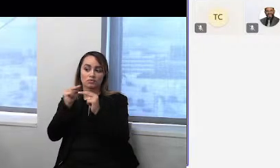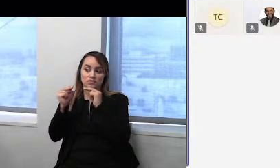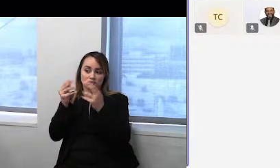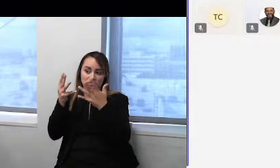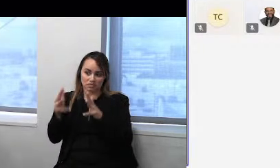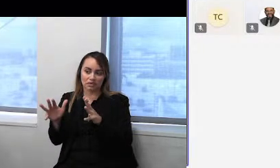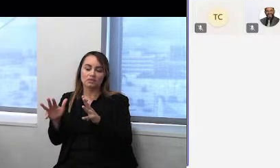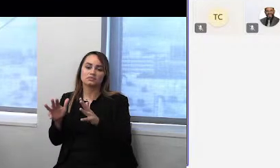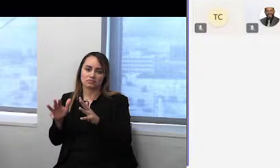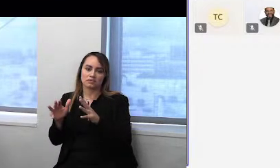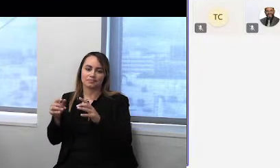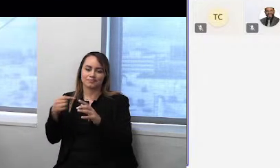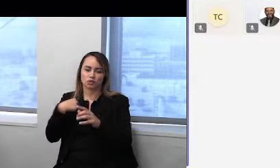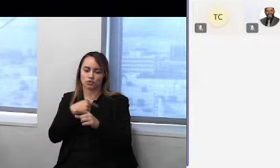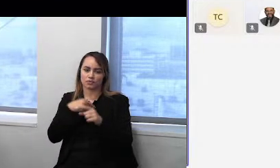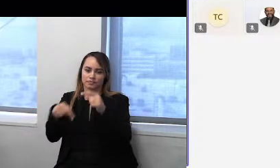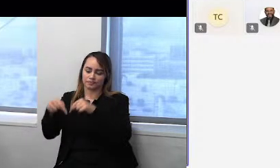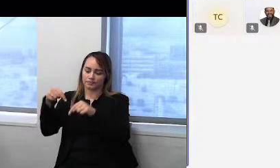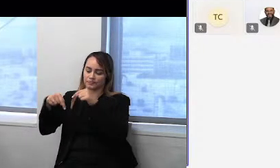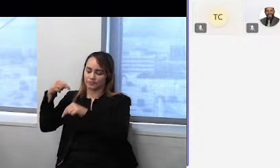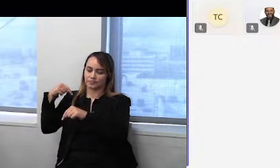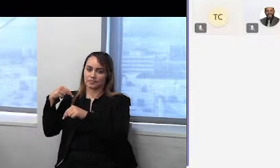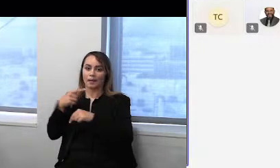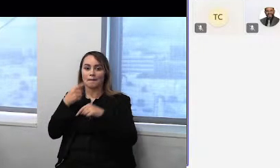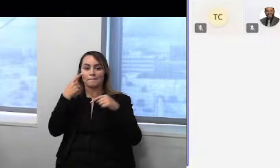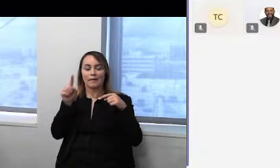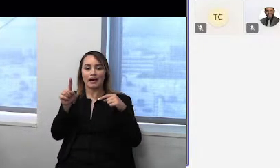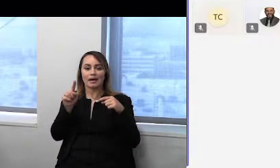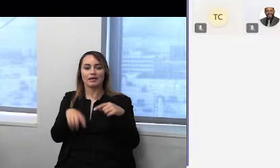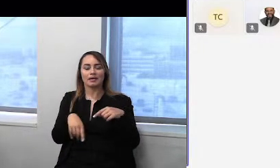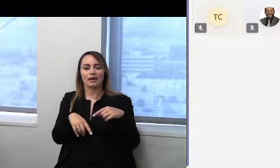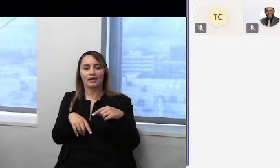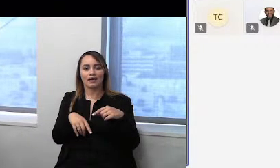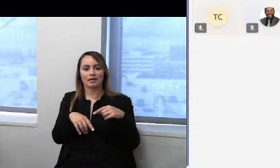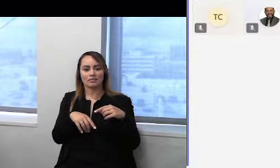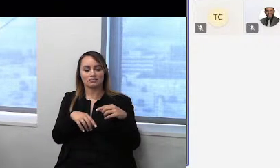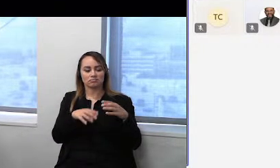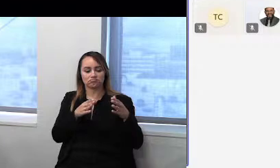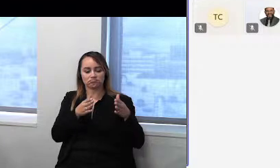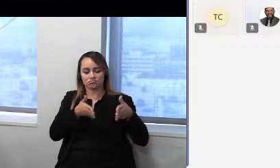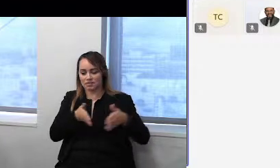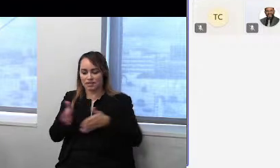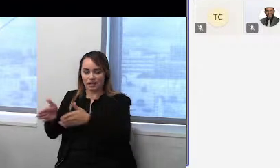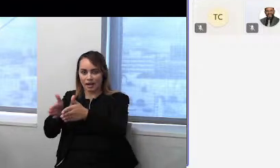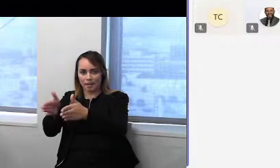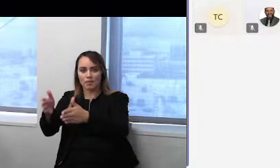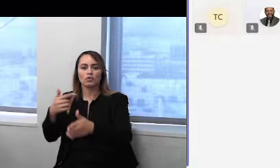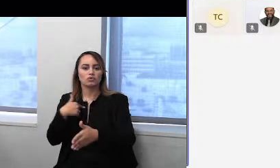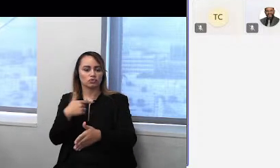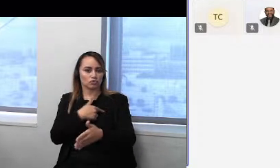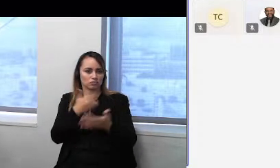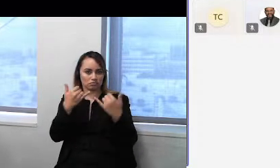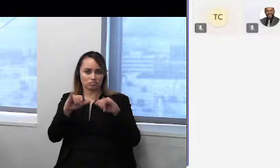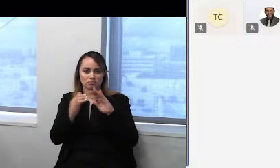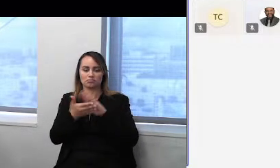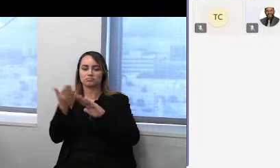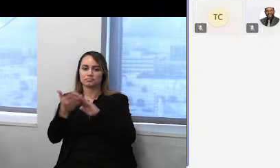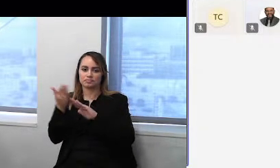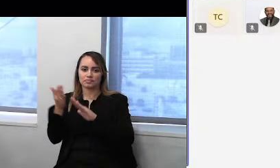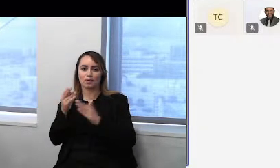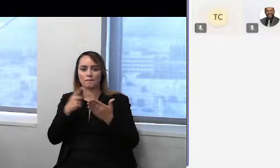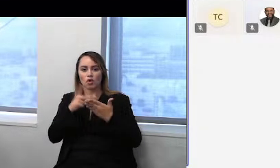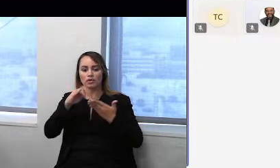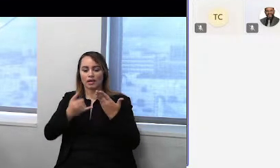is yes, right? Anything that we know in the pipeline in the near term that is actually already a known project is included. We